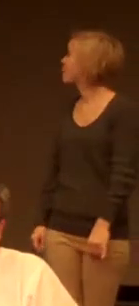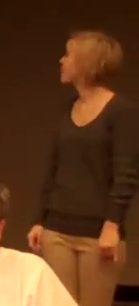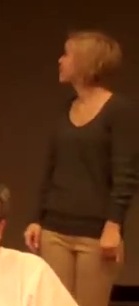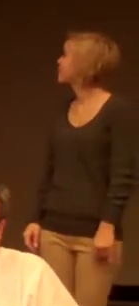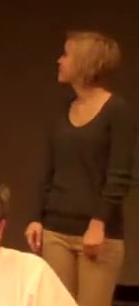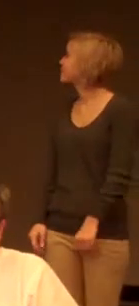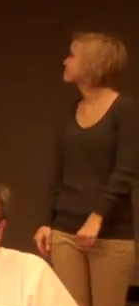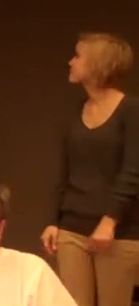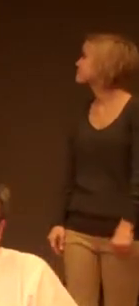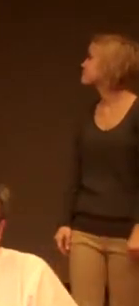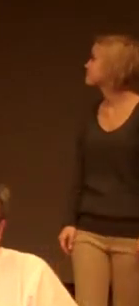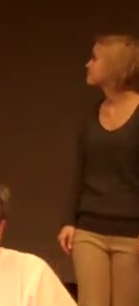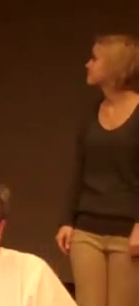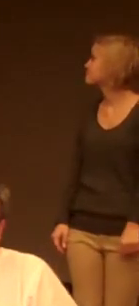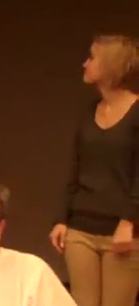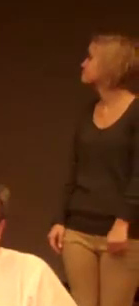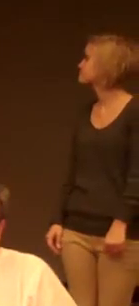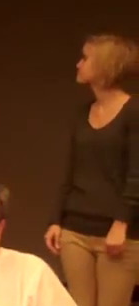Now,